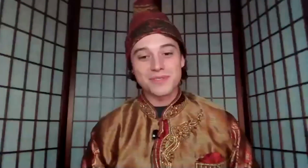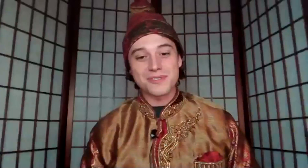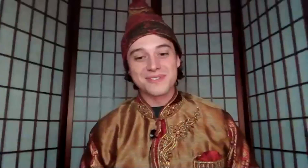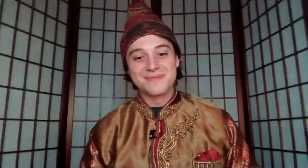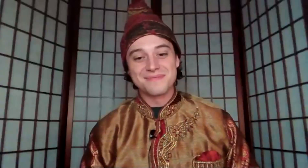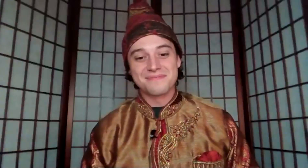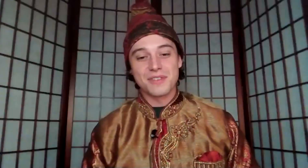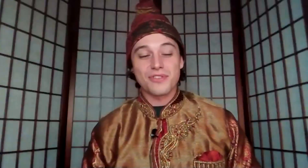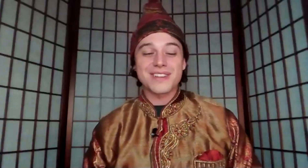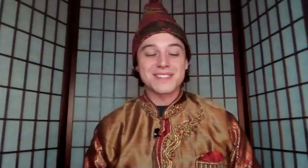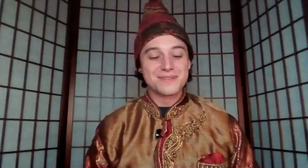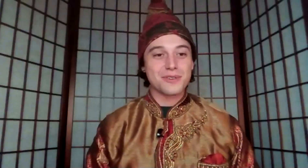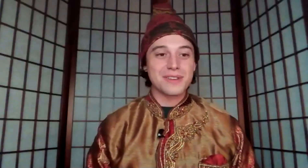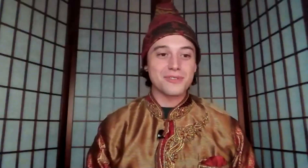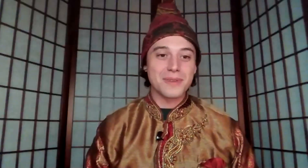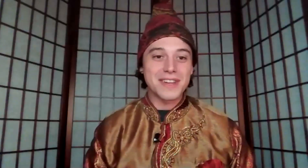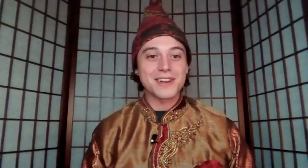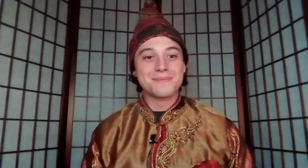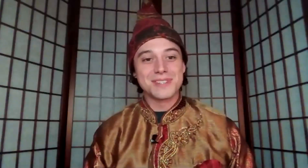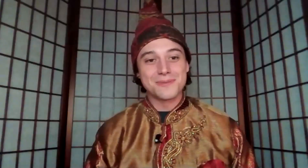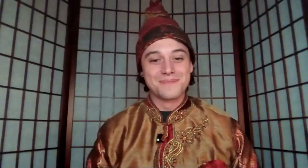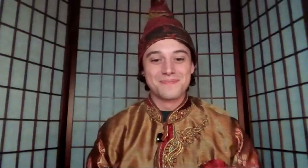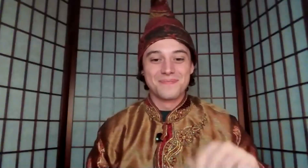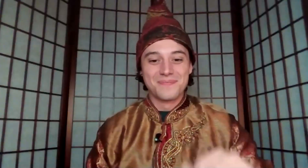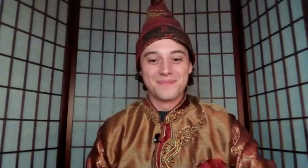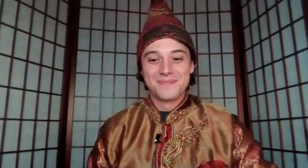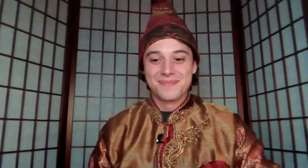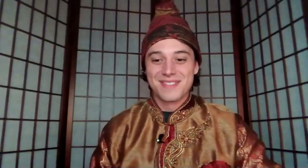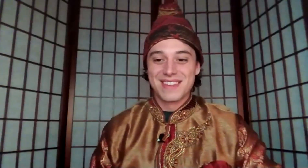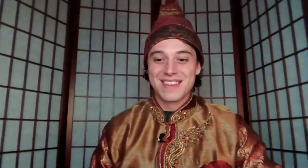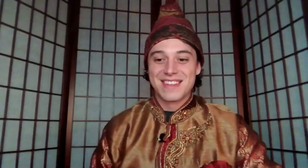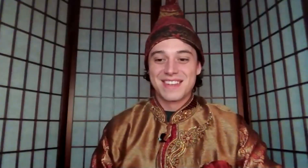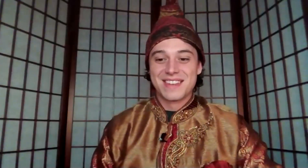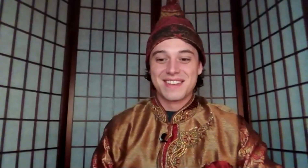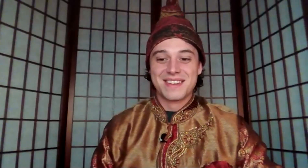been a wonderful friend for me for about a year. So